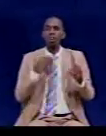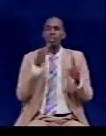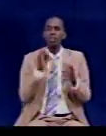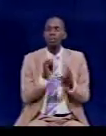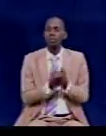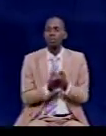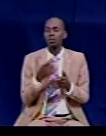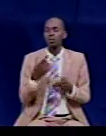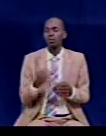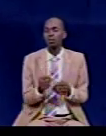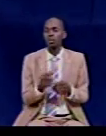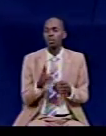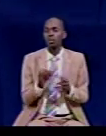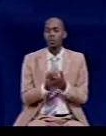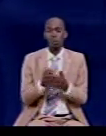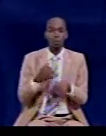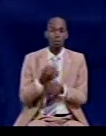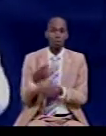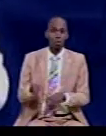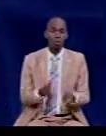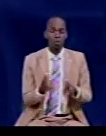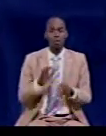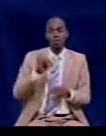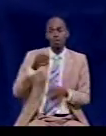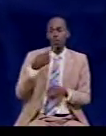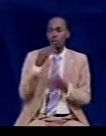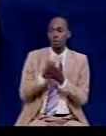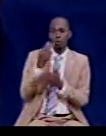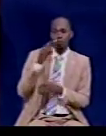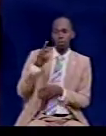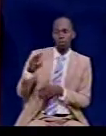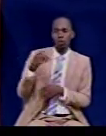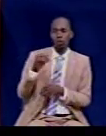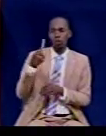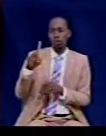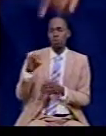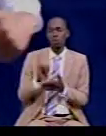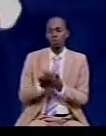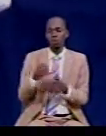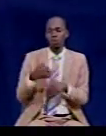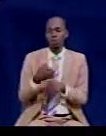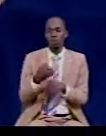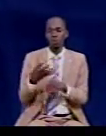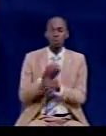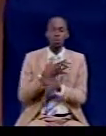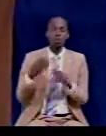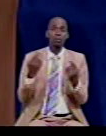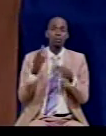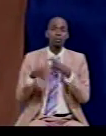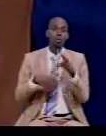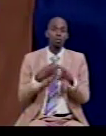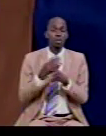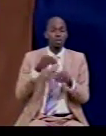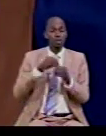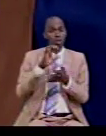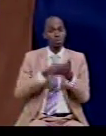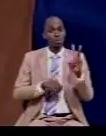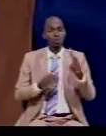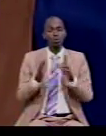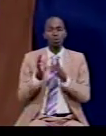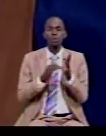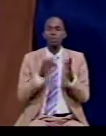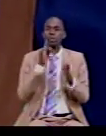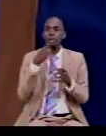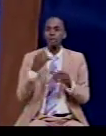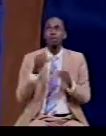sins of the world. In chapter 2, Jesus is seen as the miracle water, turning water to wine, the great miracle worker indeed. And in John chapter